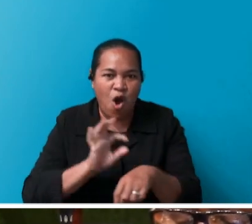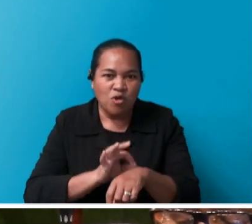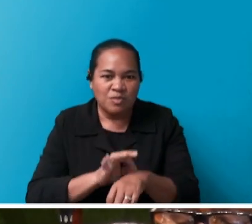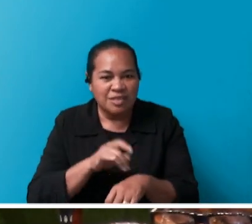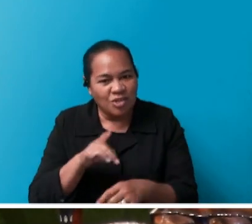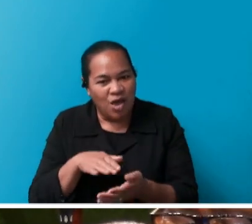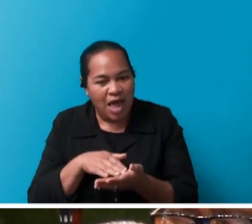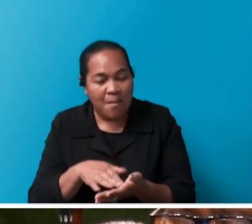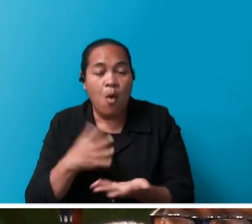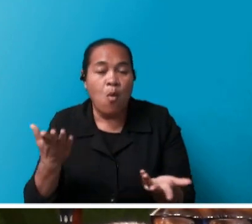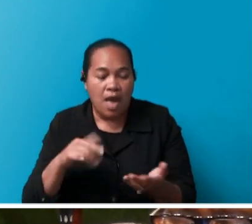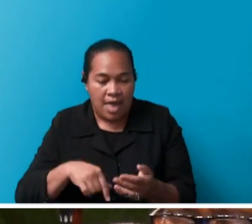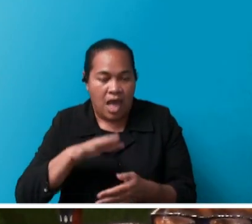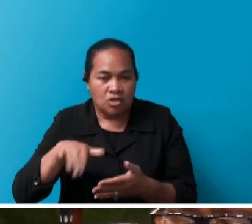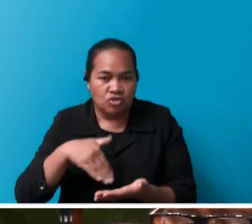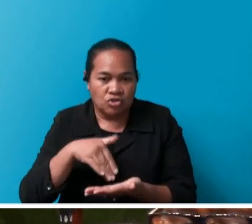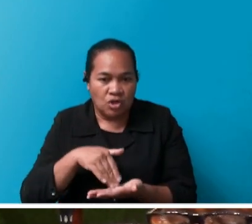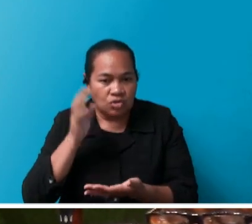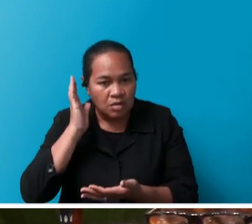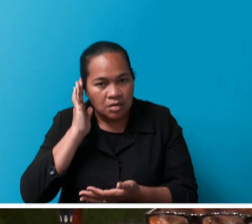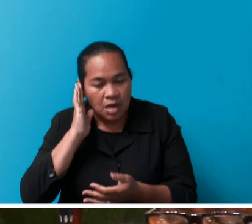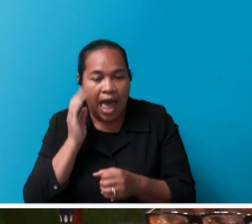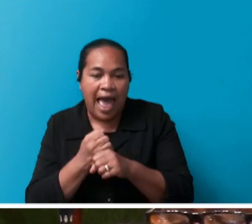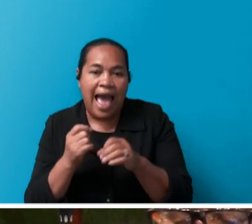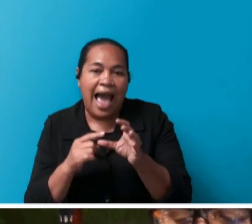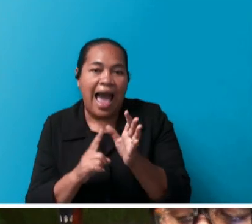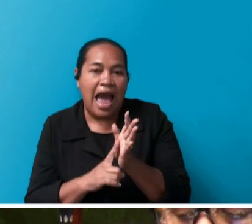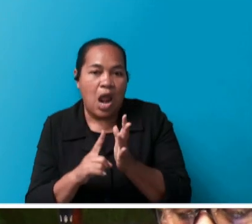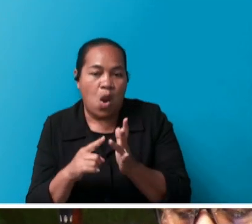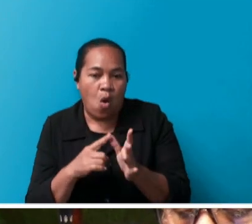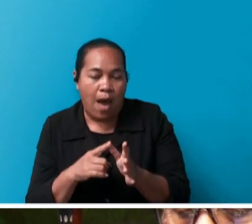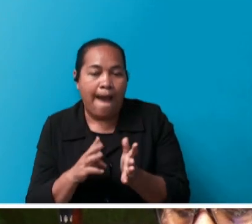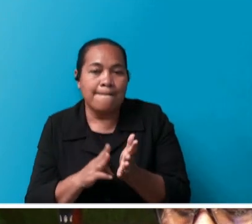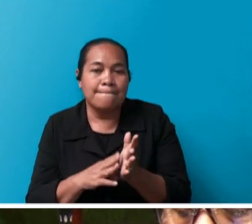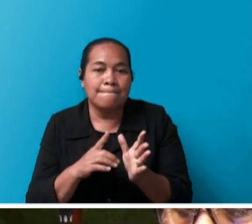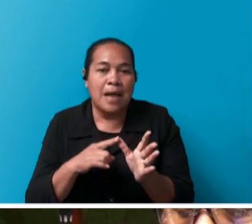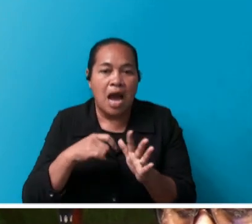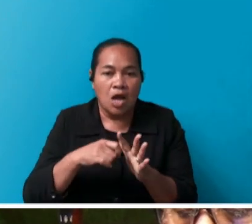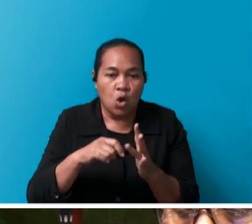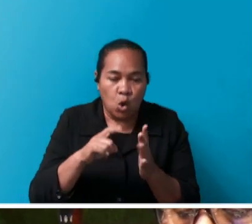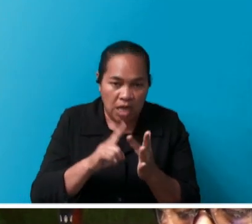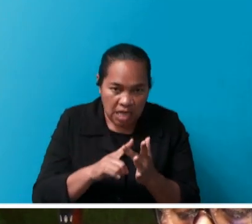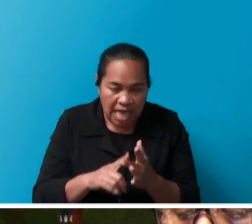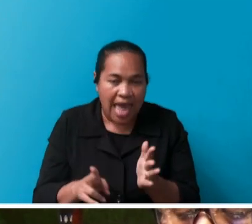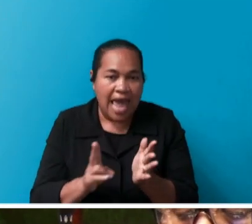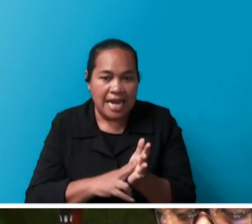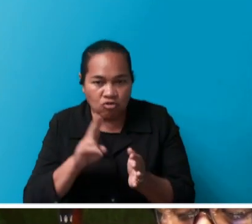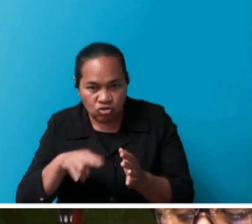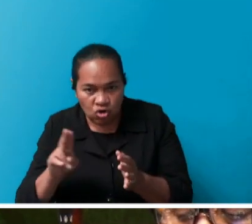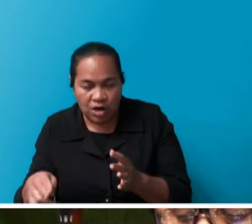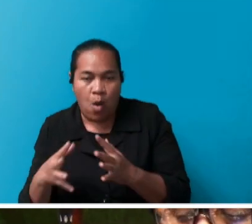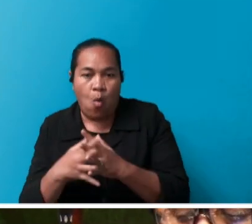in the Central Division, such as the one in Ngaloa Nursing Station, Makoy Health Center, Nosori Health Center, Waimbokasi